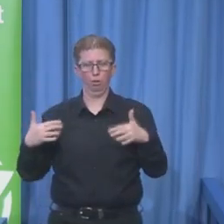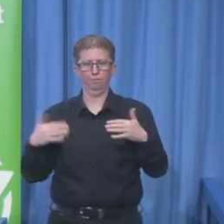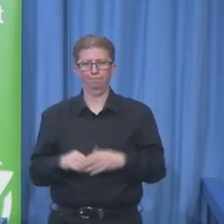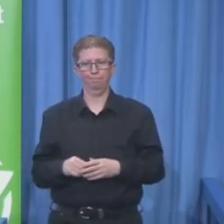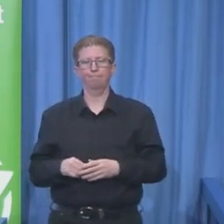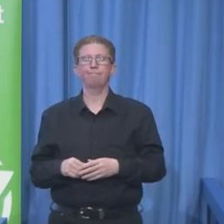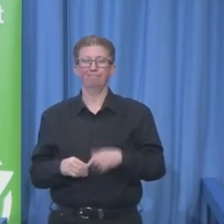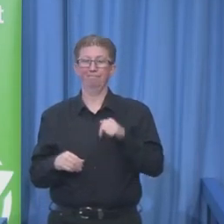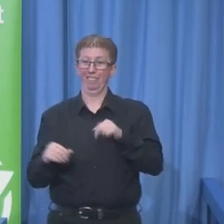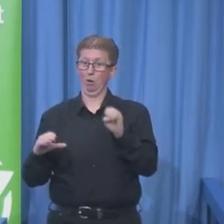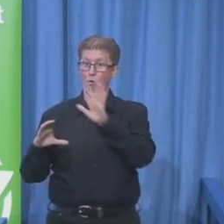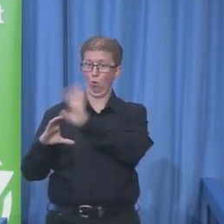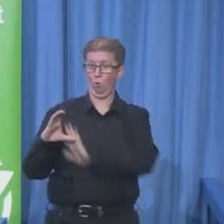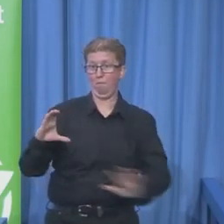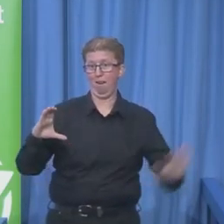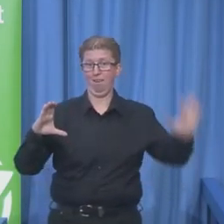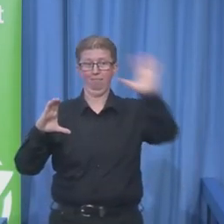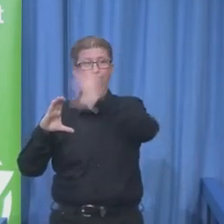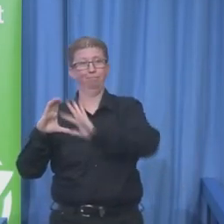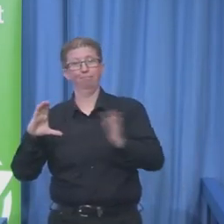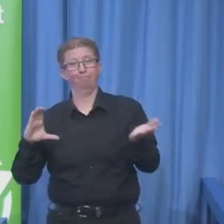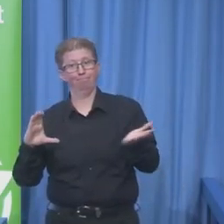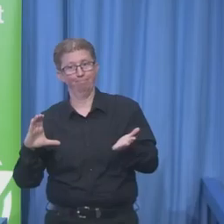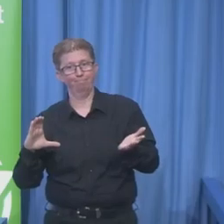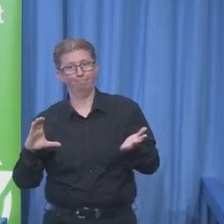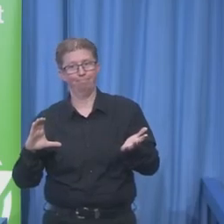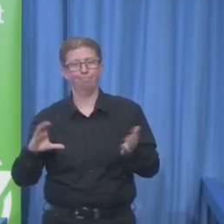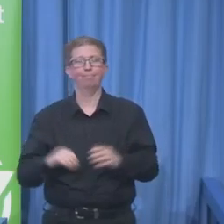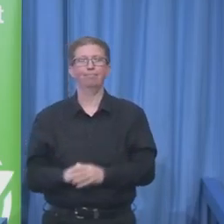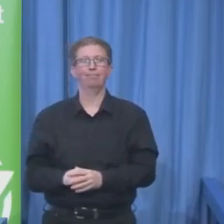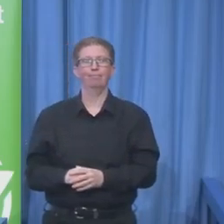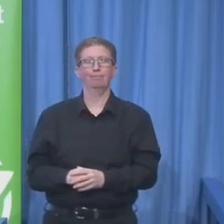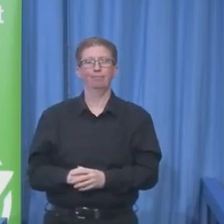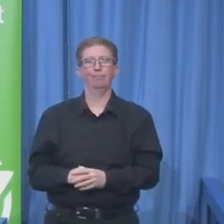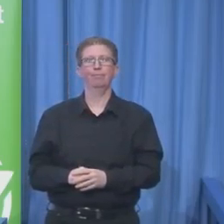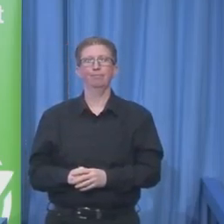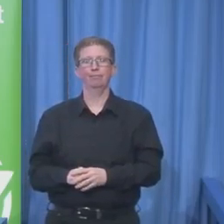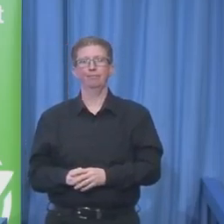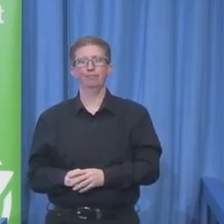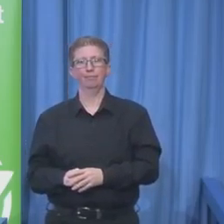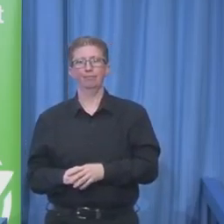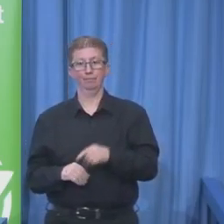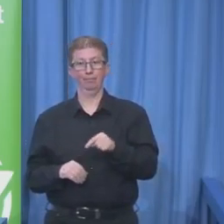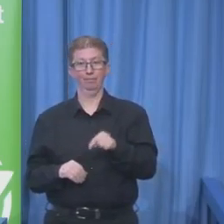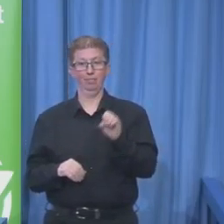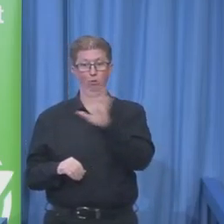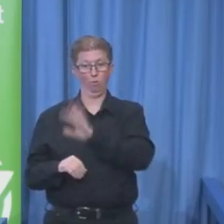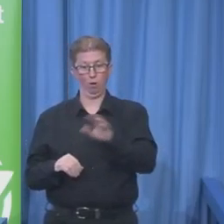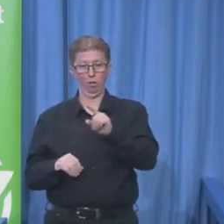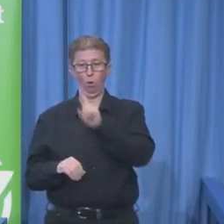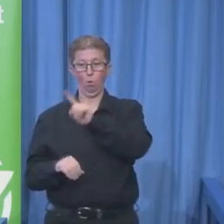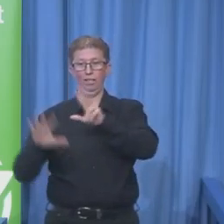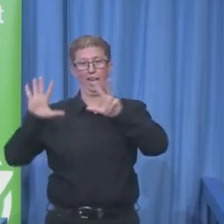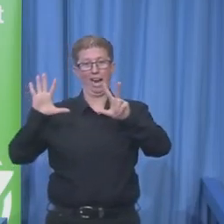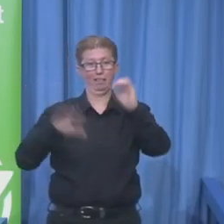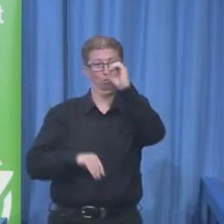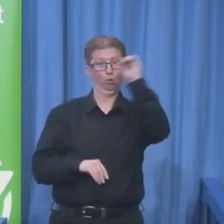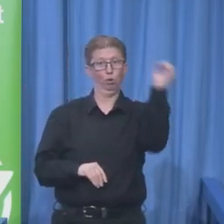about 18% of all people in the working age, people with